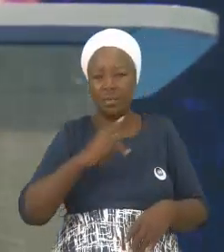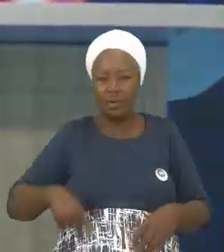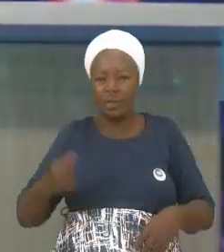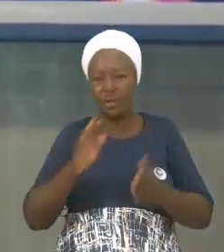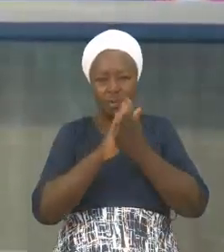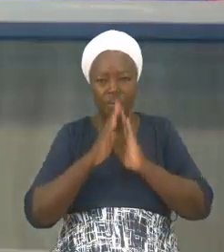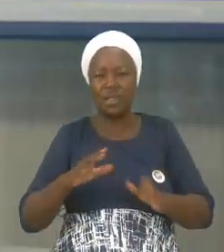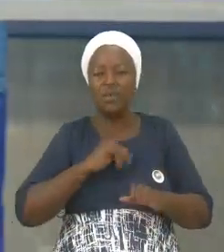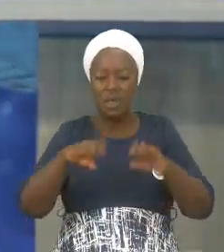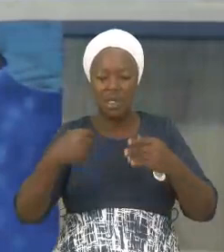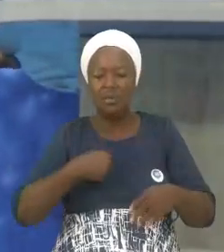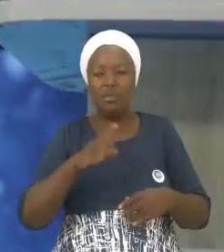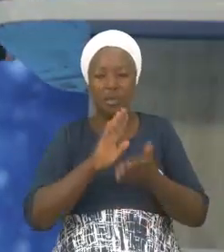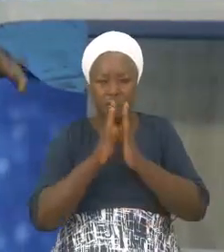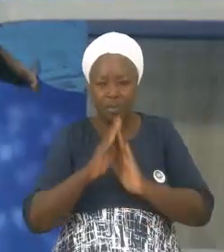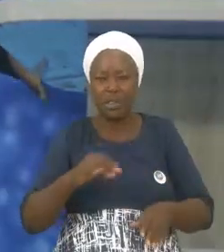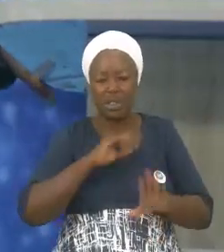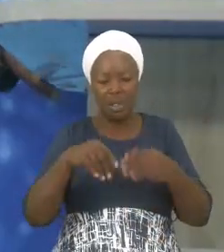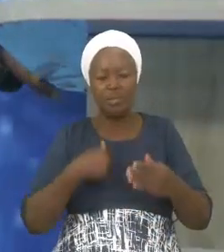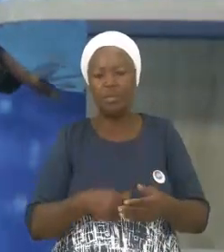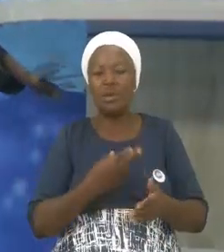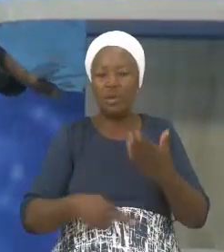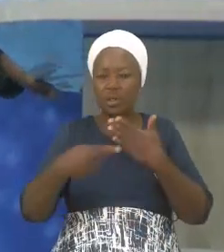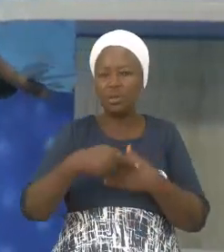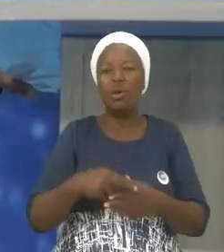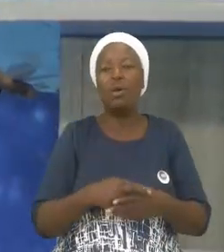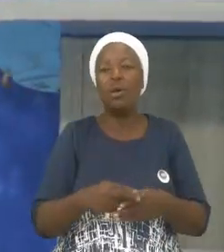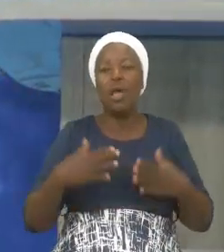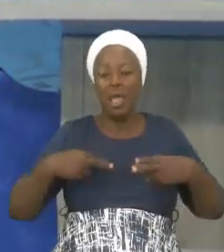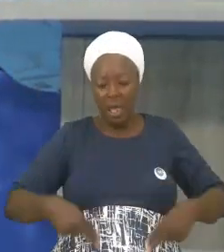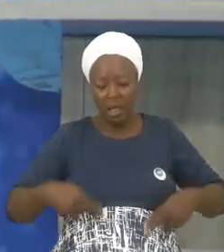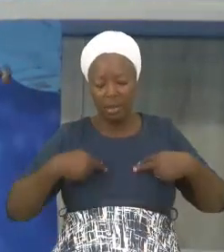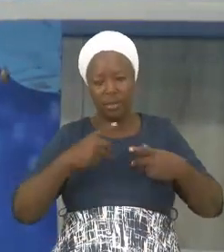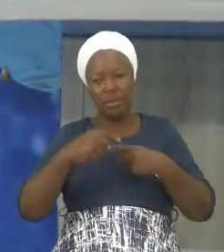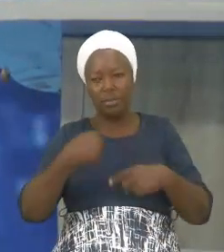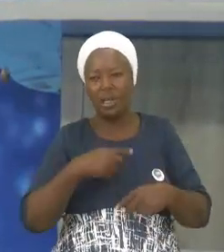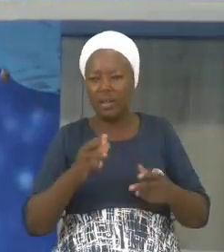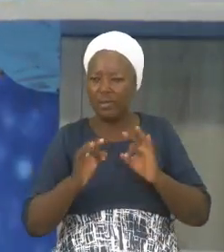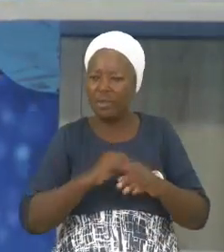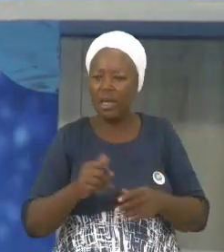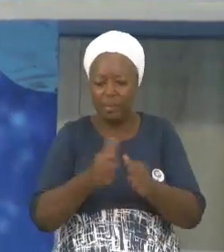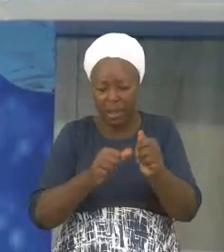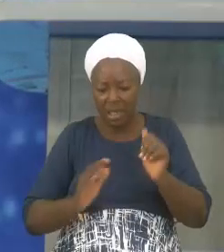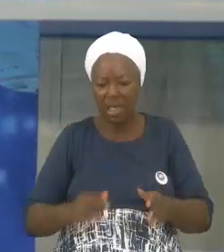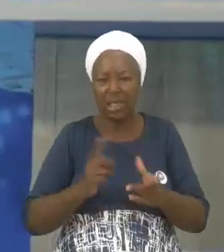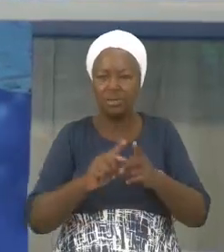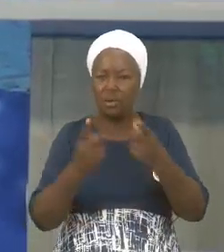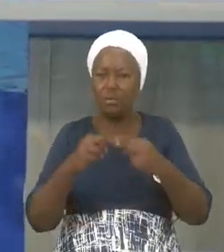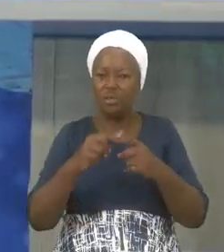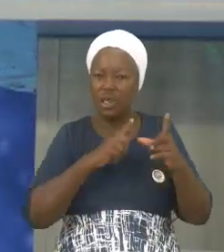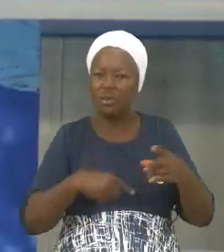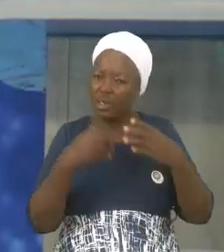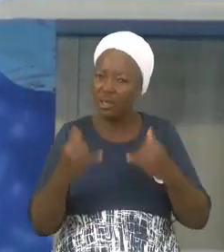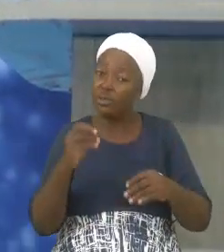peace. He'll give me rest. He'll restore me restoration. If you're a backslider and you're coming to the Lord now so that